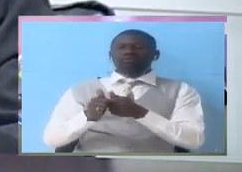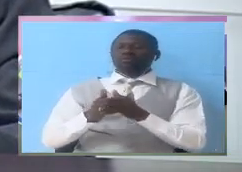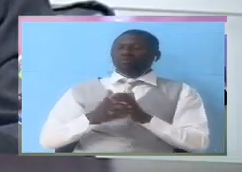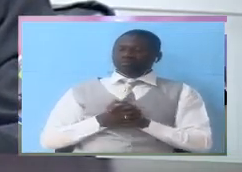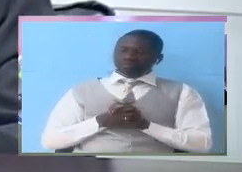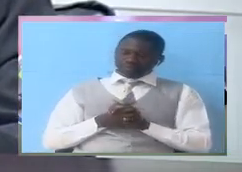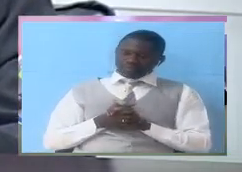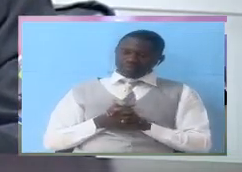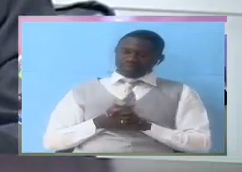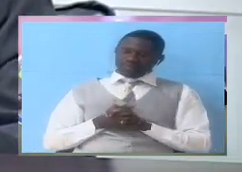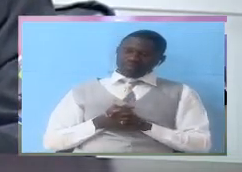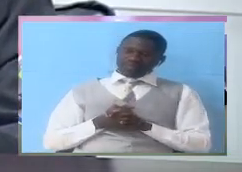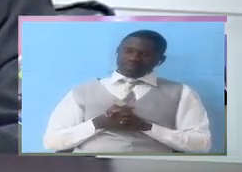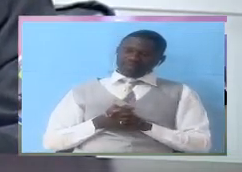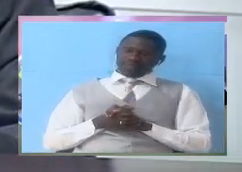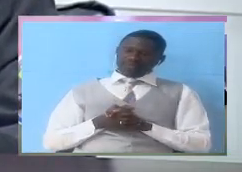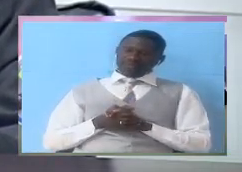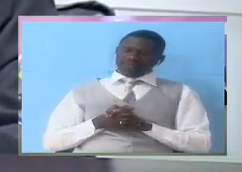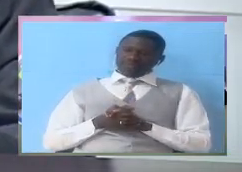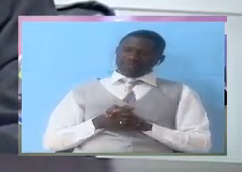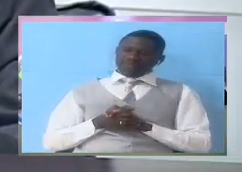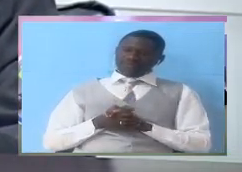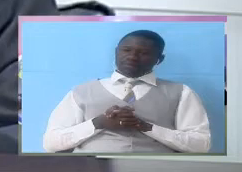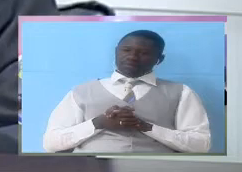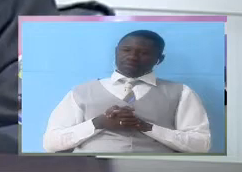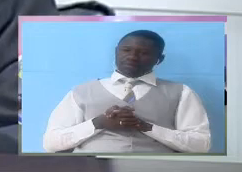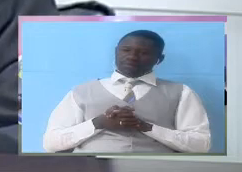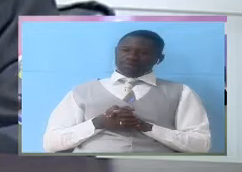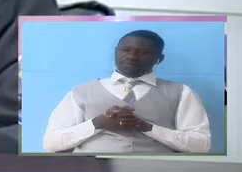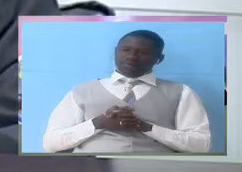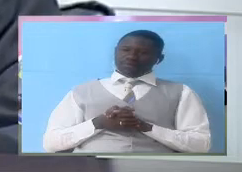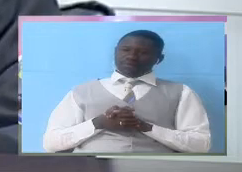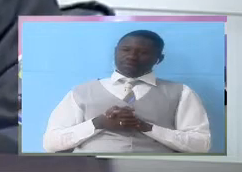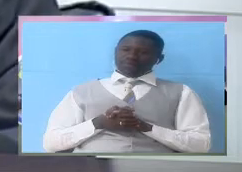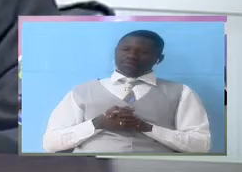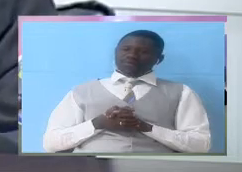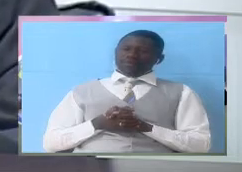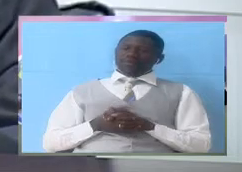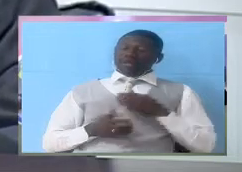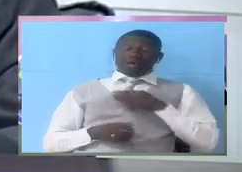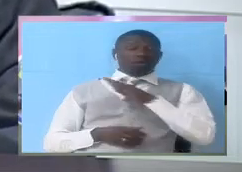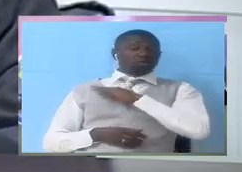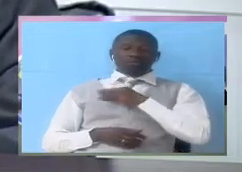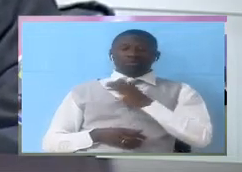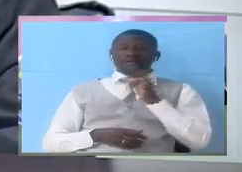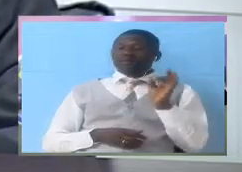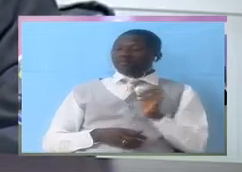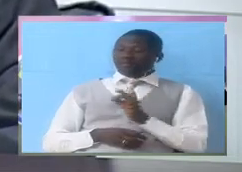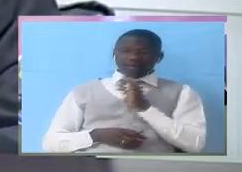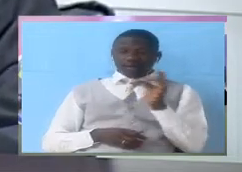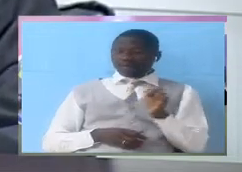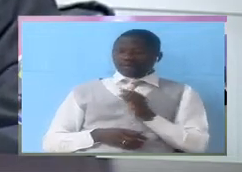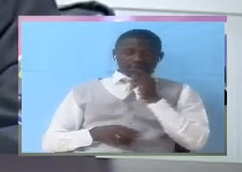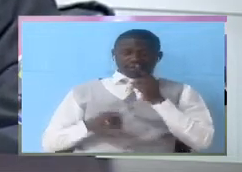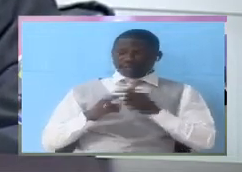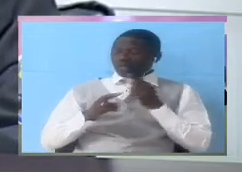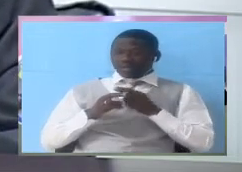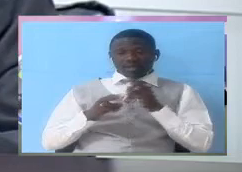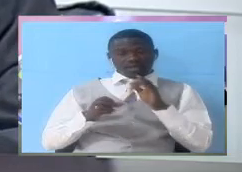dox bu ba ndax dana meuna fek may ma meuna nek ci li nga xamne lolou lañ sentu ci man. And also be very careful. Nga xamne dana gëna meuna bayyi